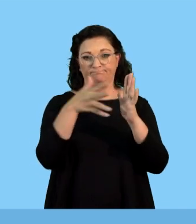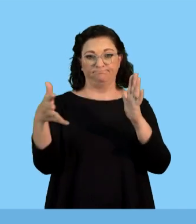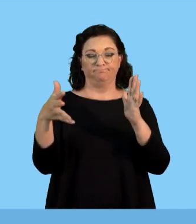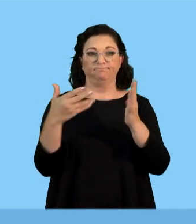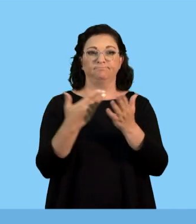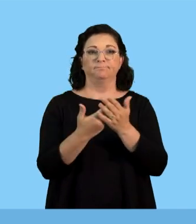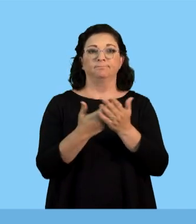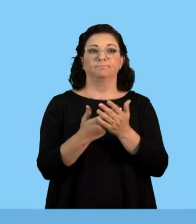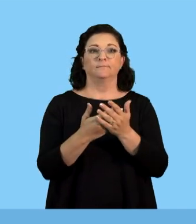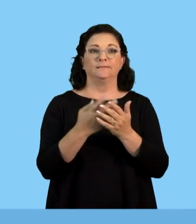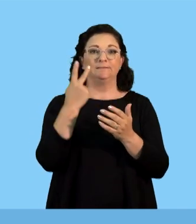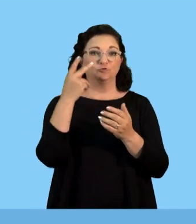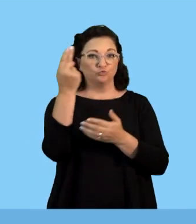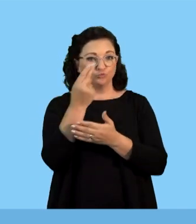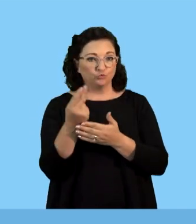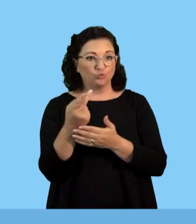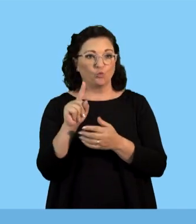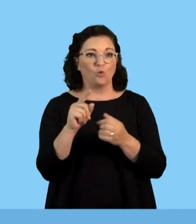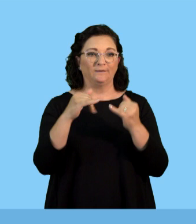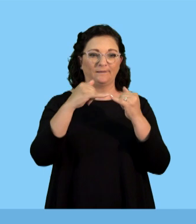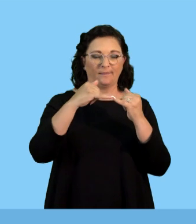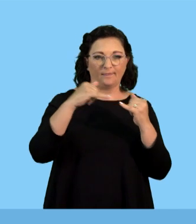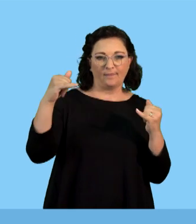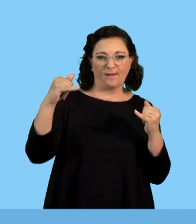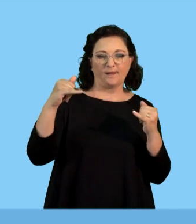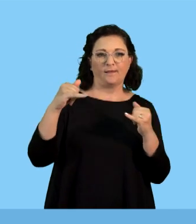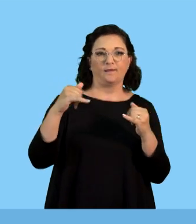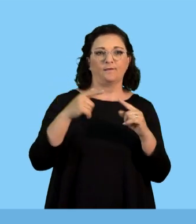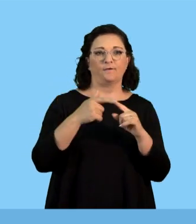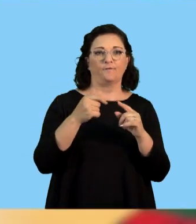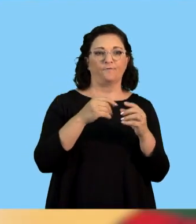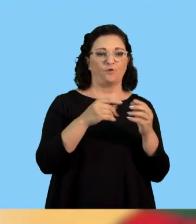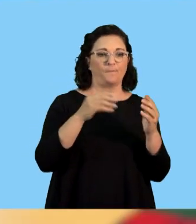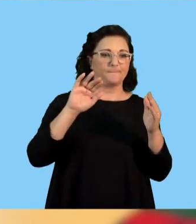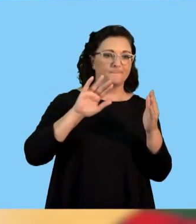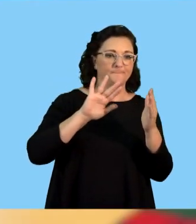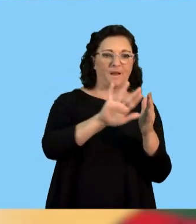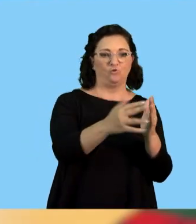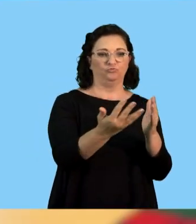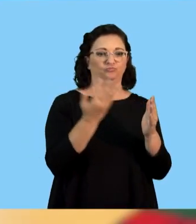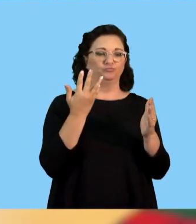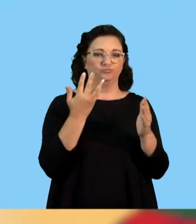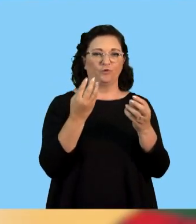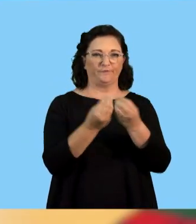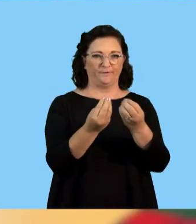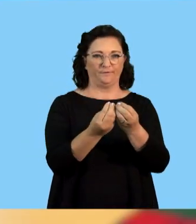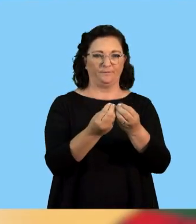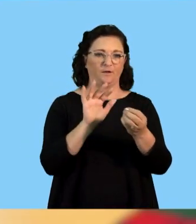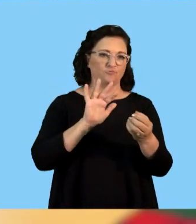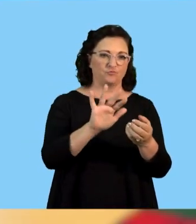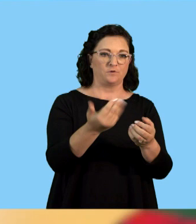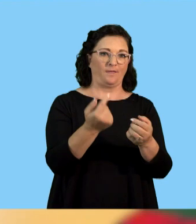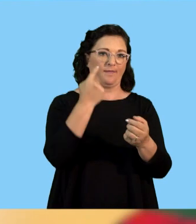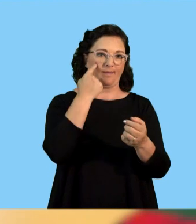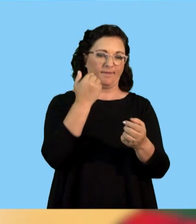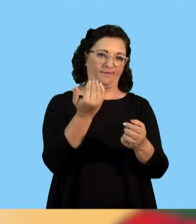of that light coming from the source into the image or into the object, being bounced off or being reflected off that